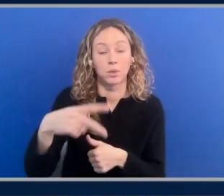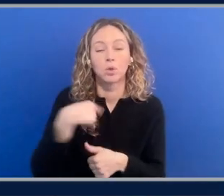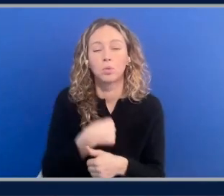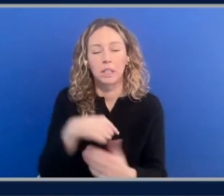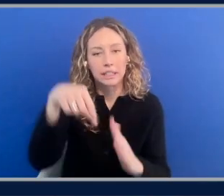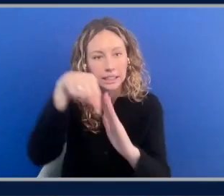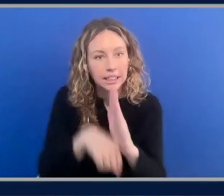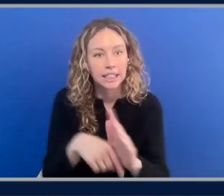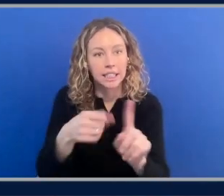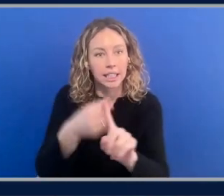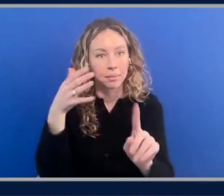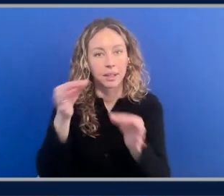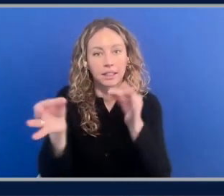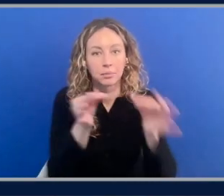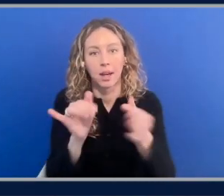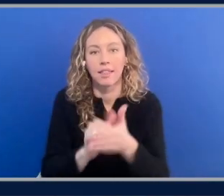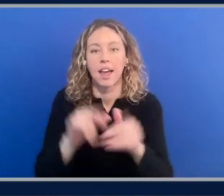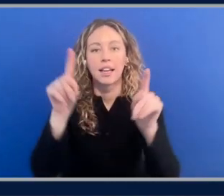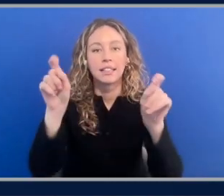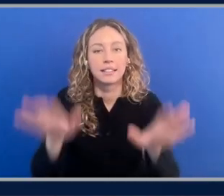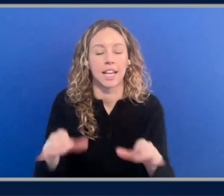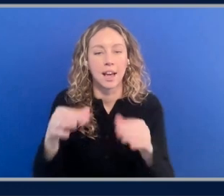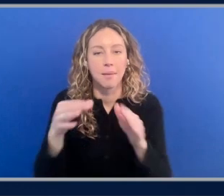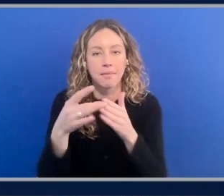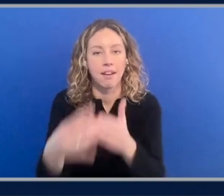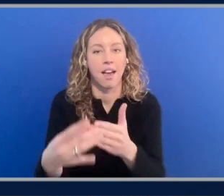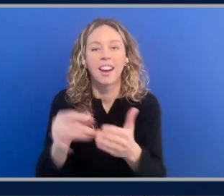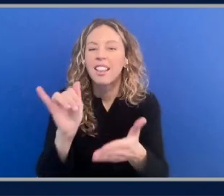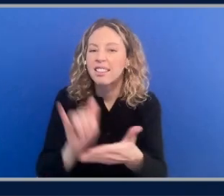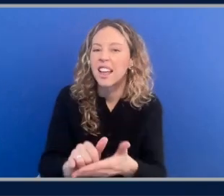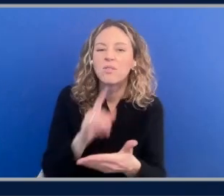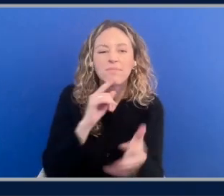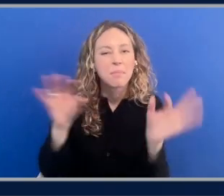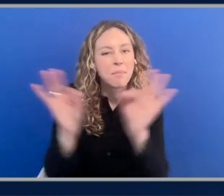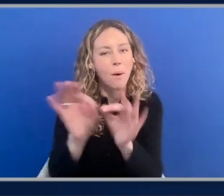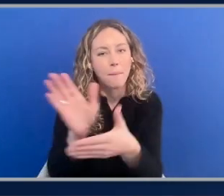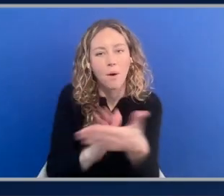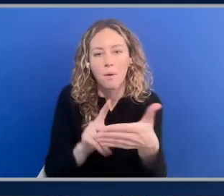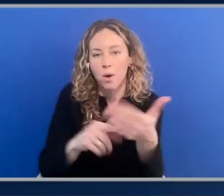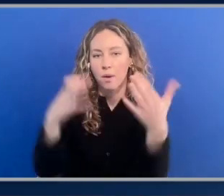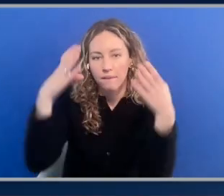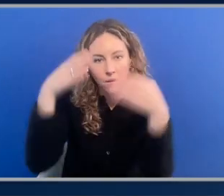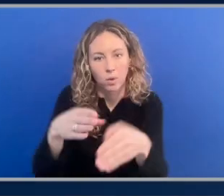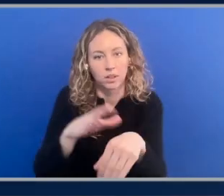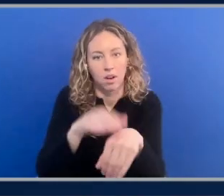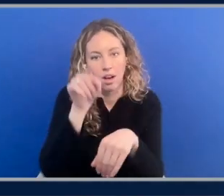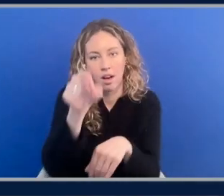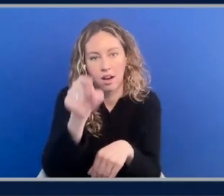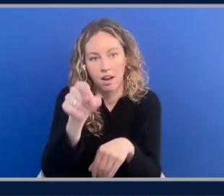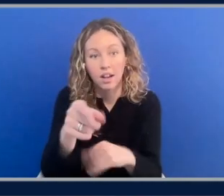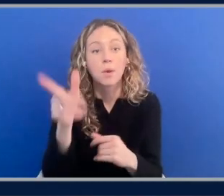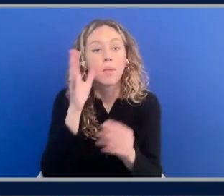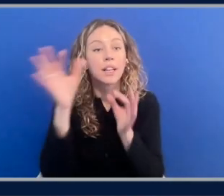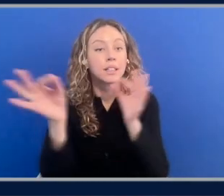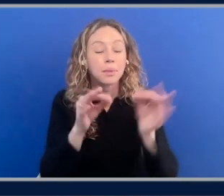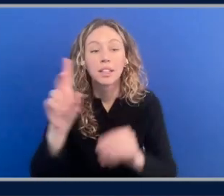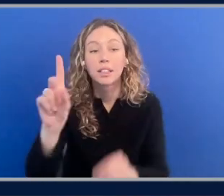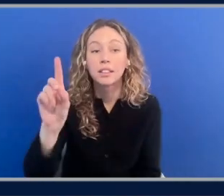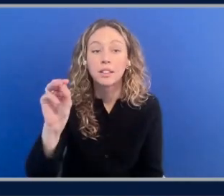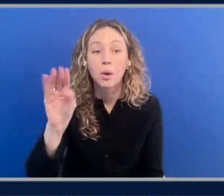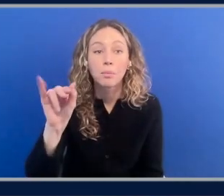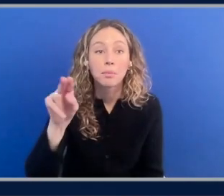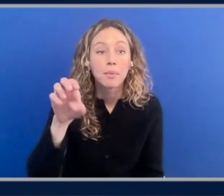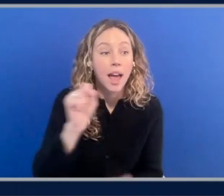into the exam guide, because this is going to be the bread and butter of what you actually want to focus on, because this is going to tell you the domains, the